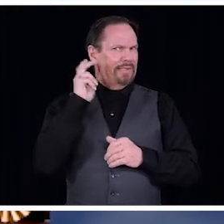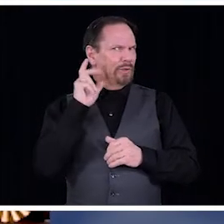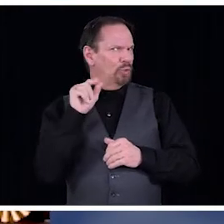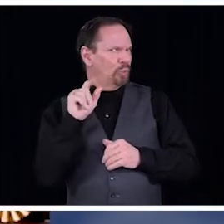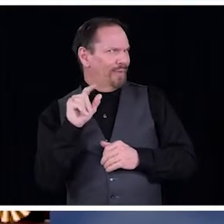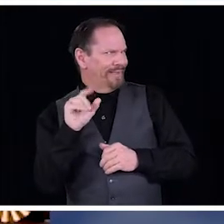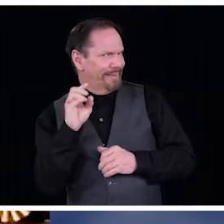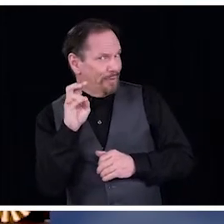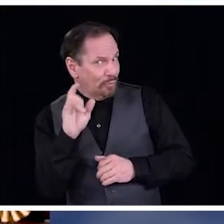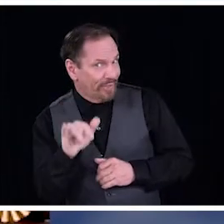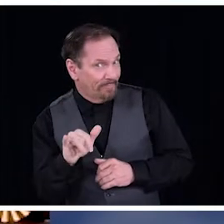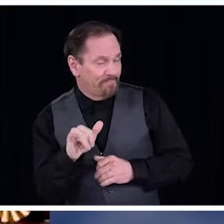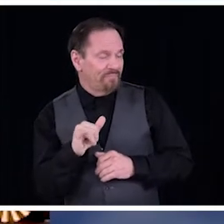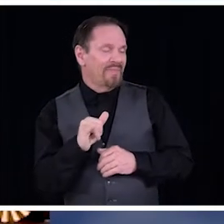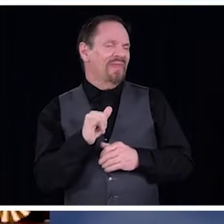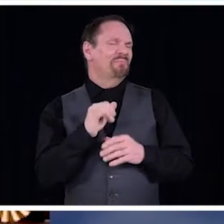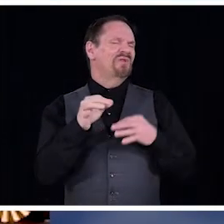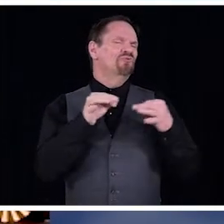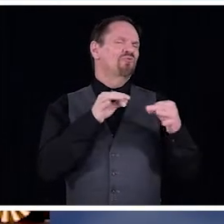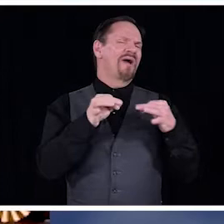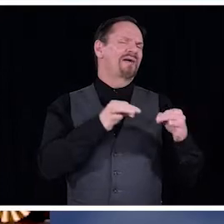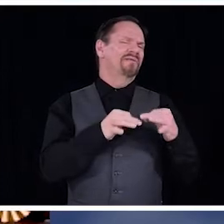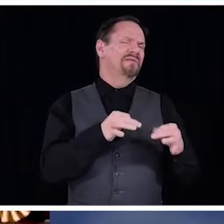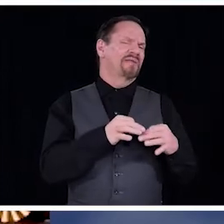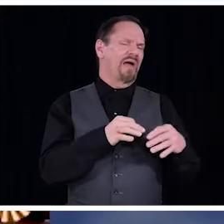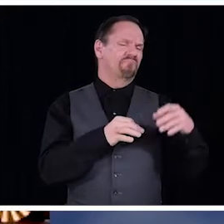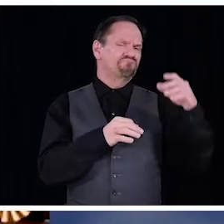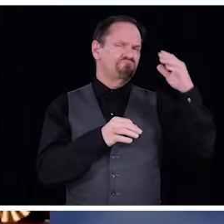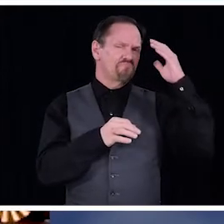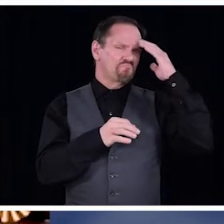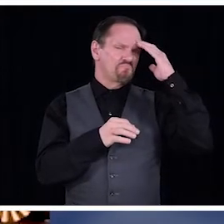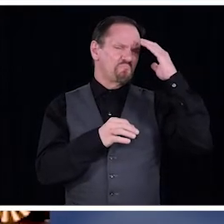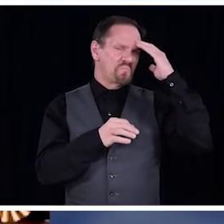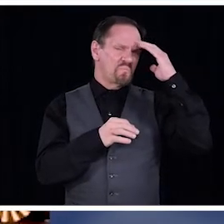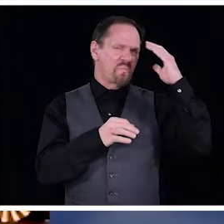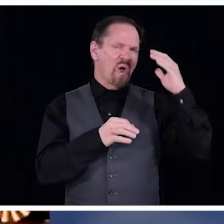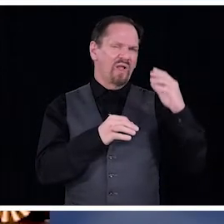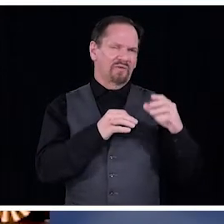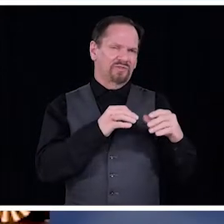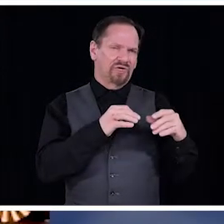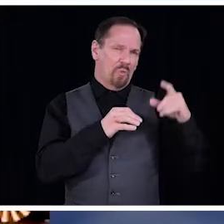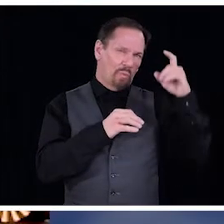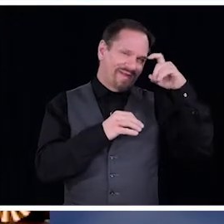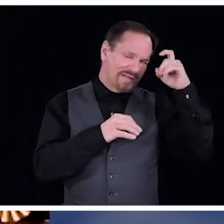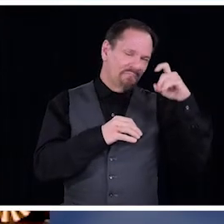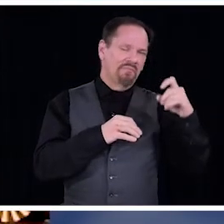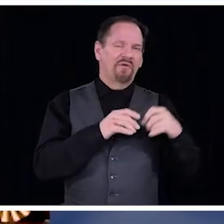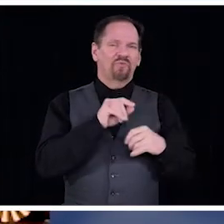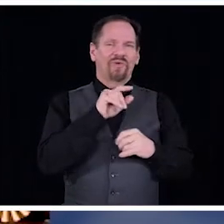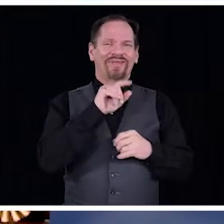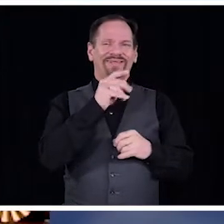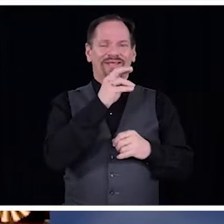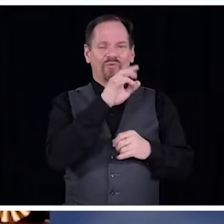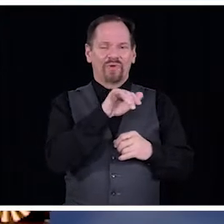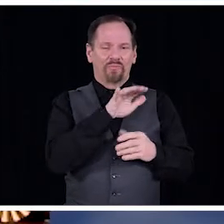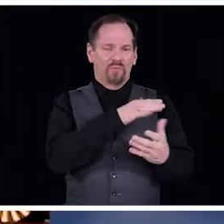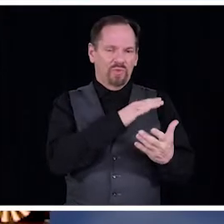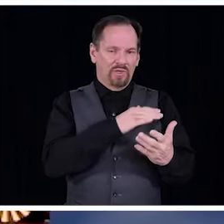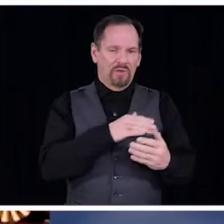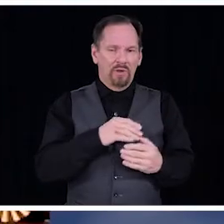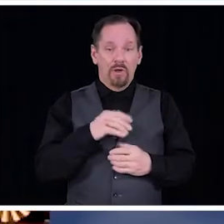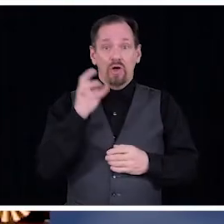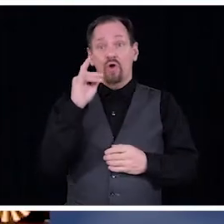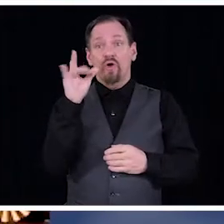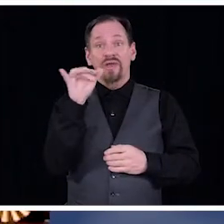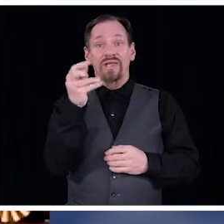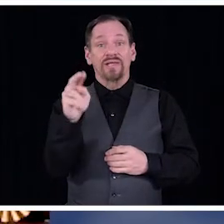a rereading of the conventional wisdom about 20th century classical music. The Guardian called it a book you've waited